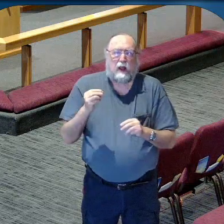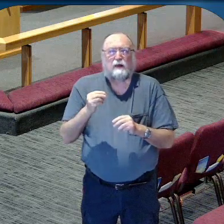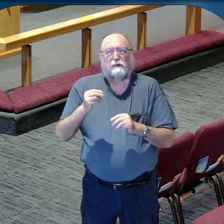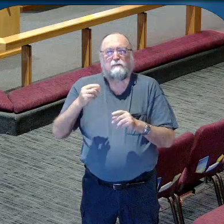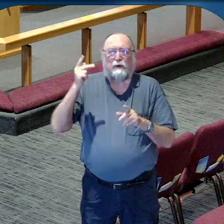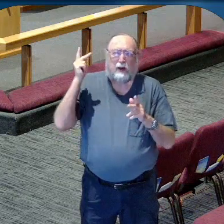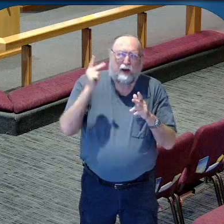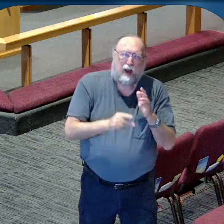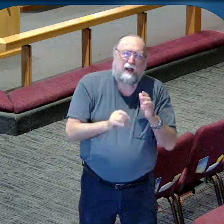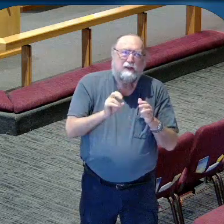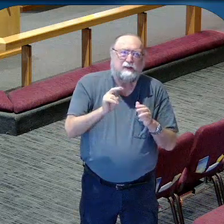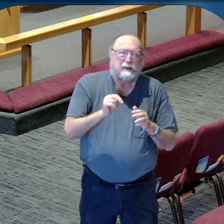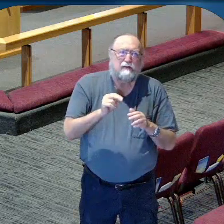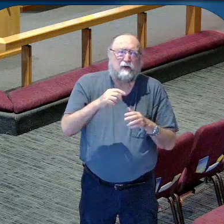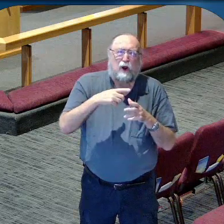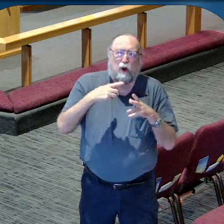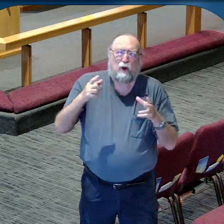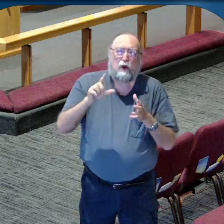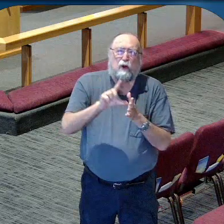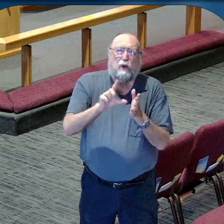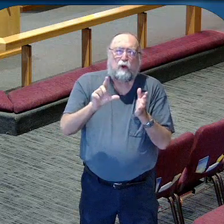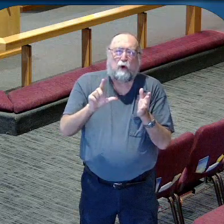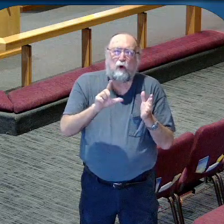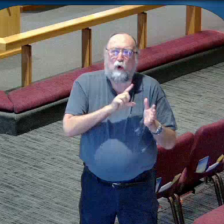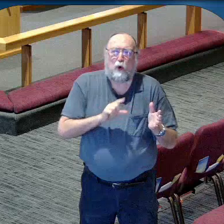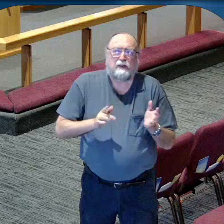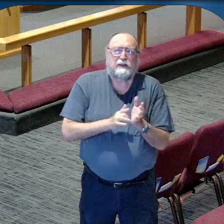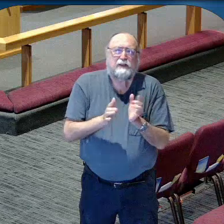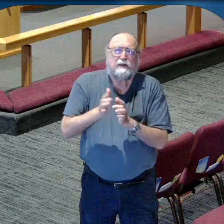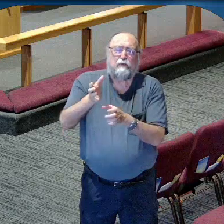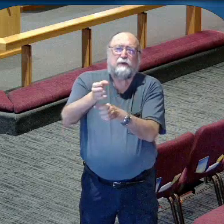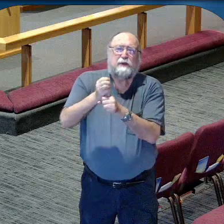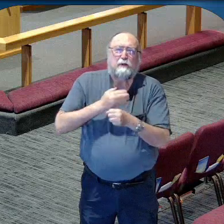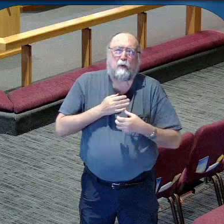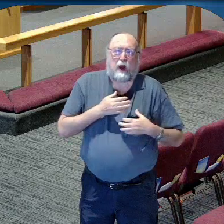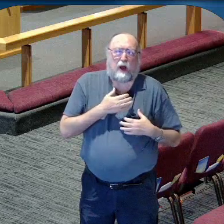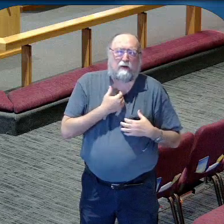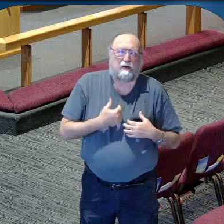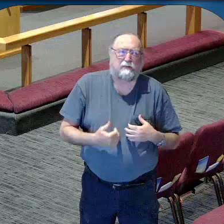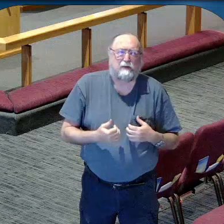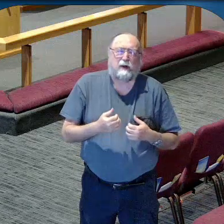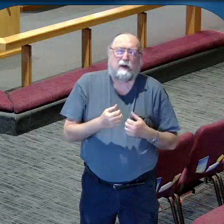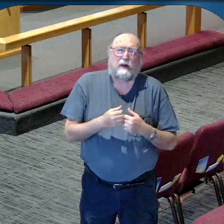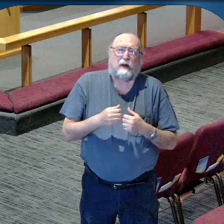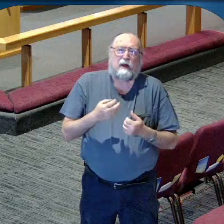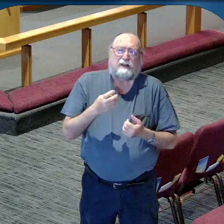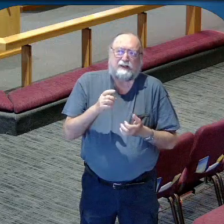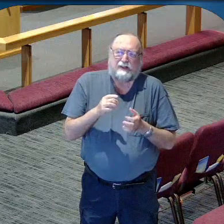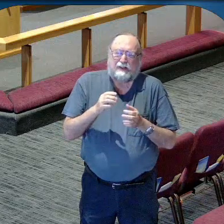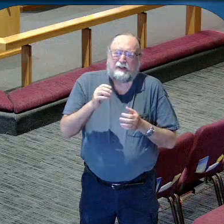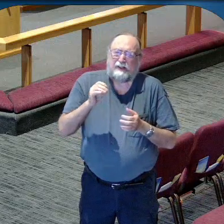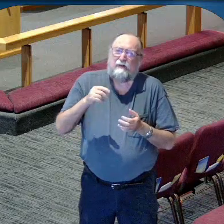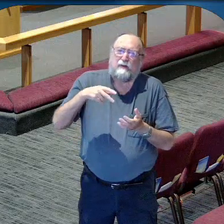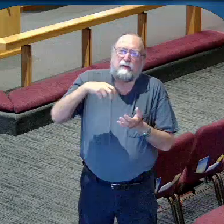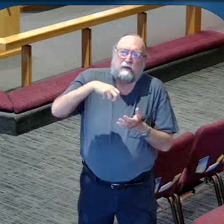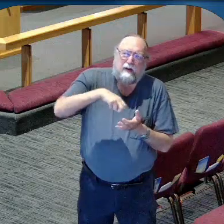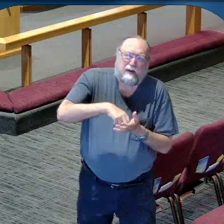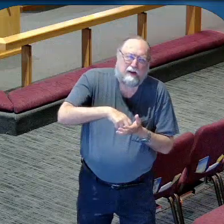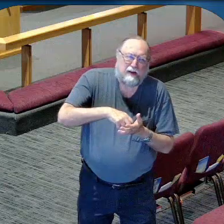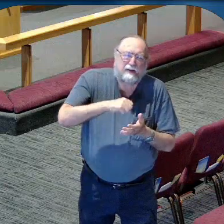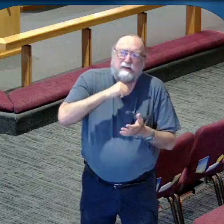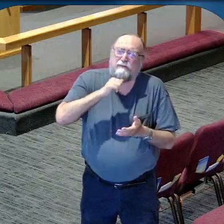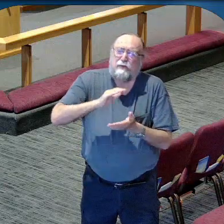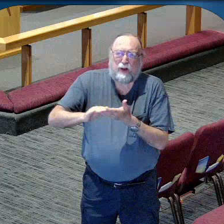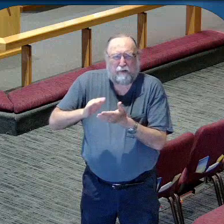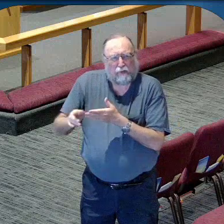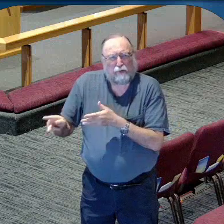Lord Jesus, receive my spirit. And falling to his knees, he cried out with a loud voice, Lord, do not hold this sin against